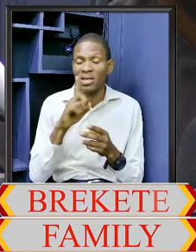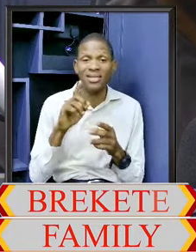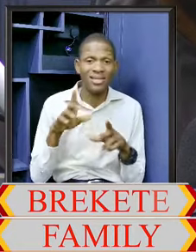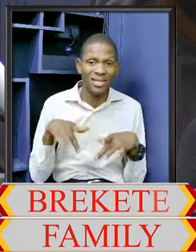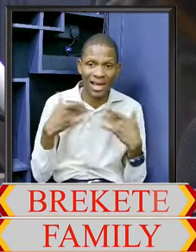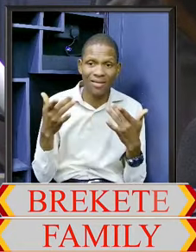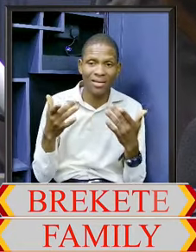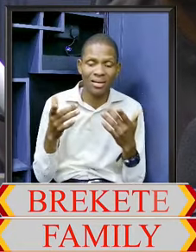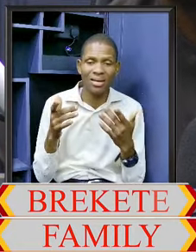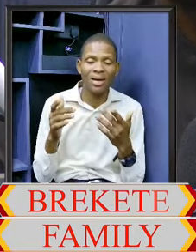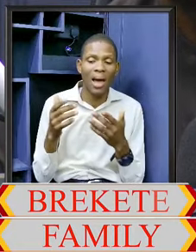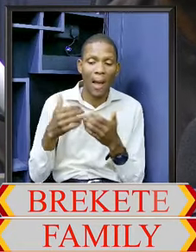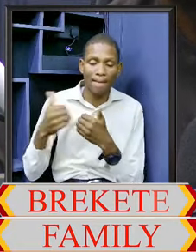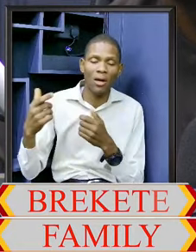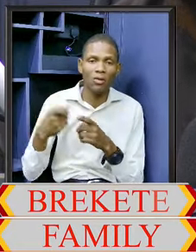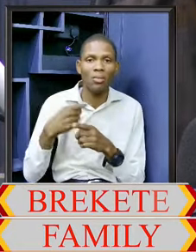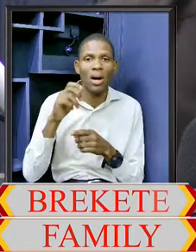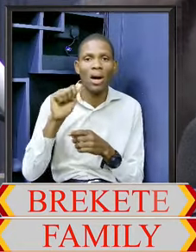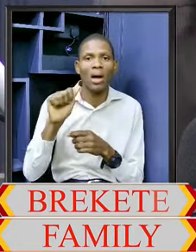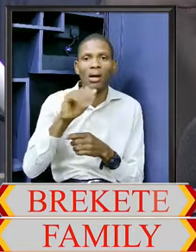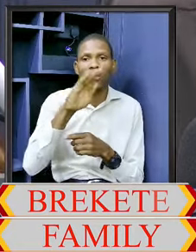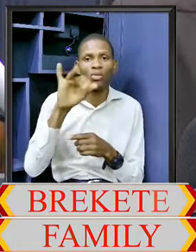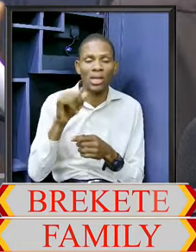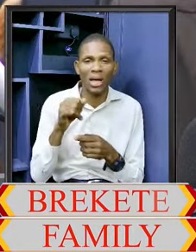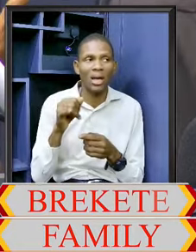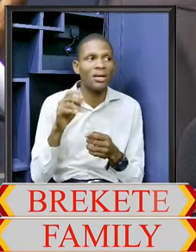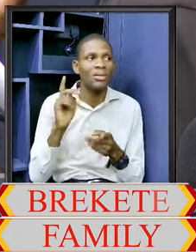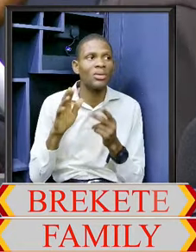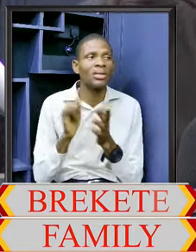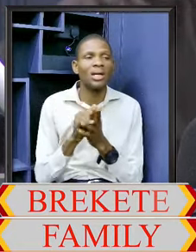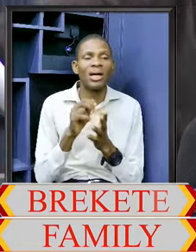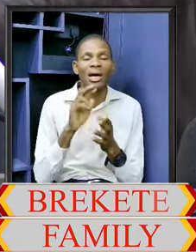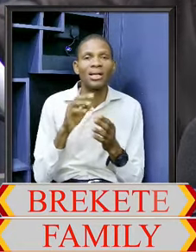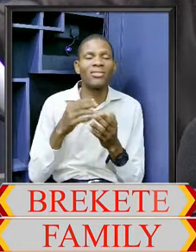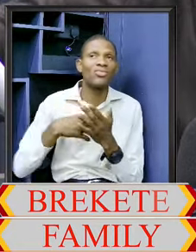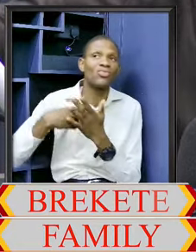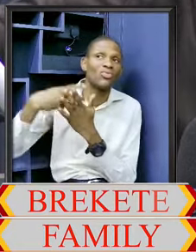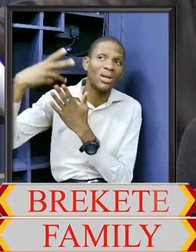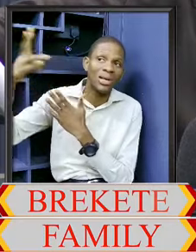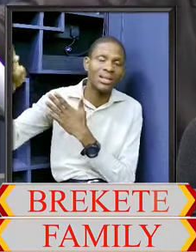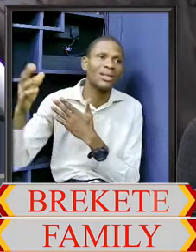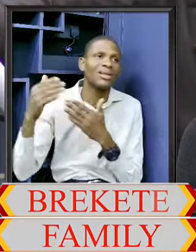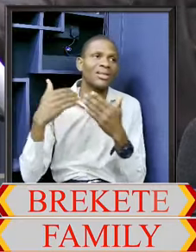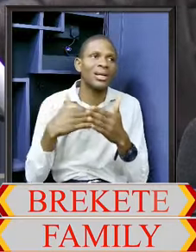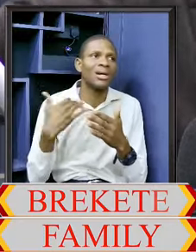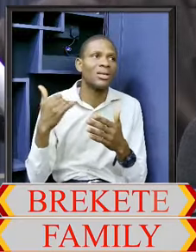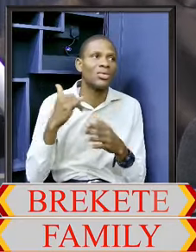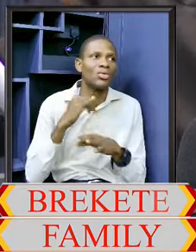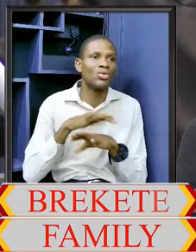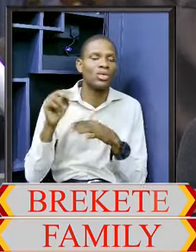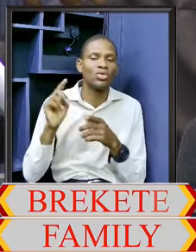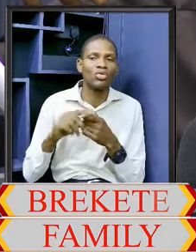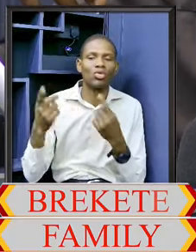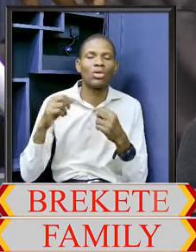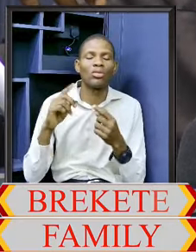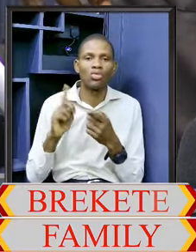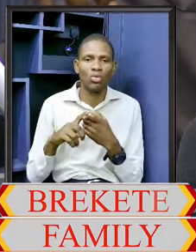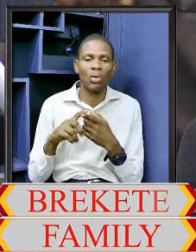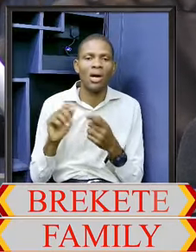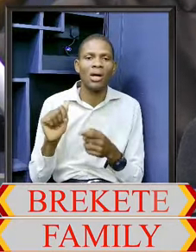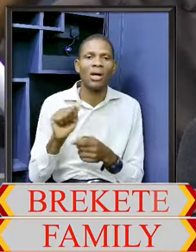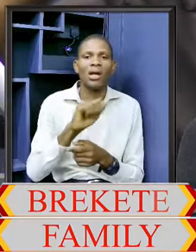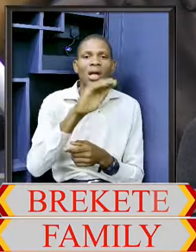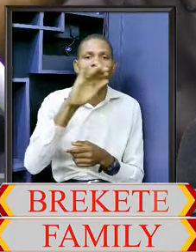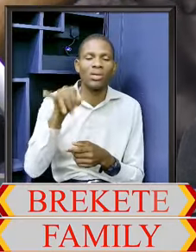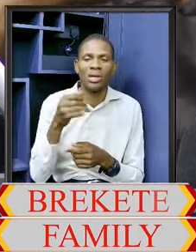after apart from Abuja office and Kano office. So people will be saying then they for like the western side. Yes. They don't need to begin to come to Abuja. Exactly,